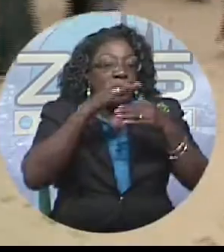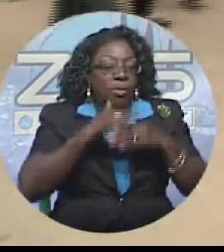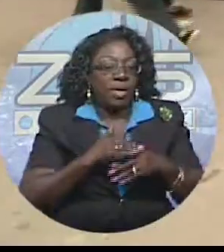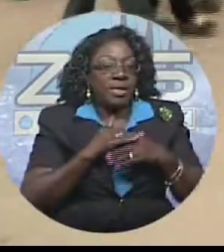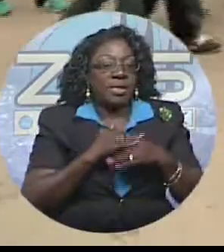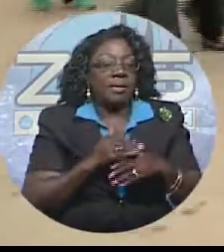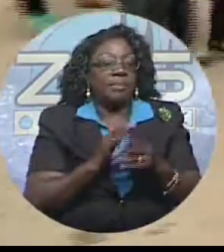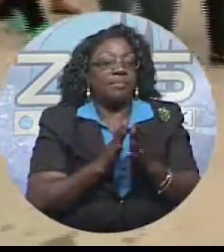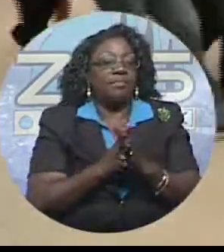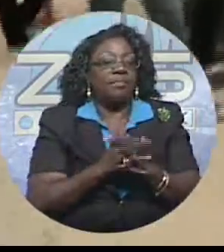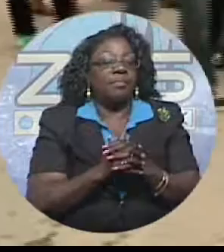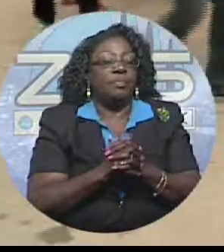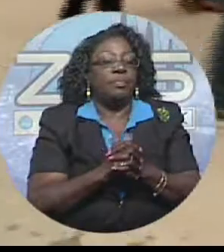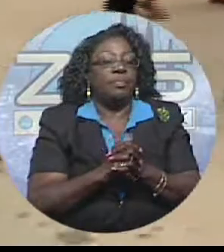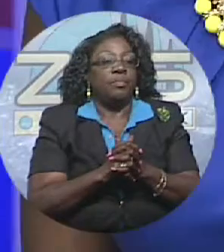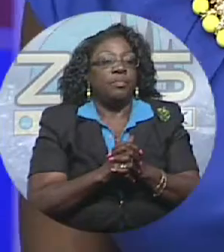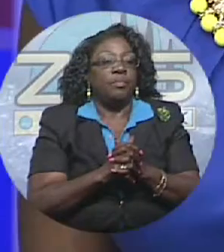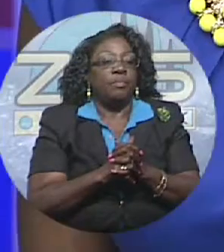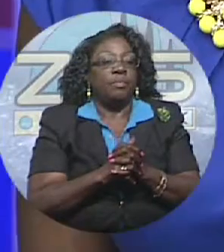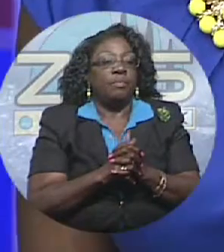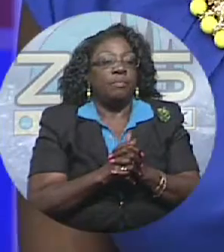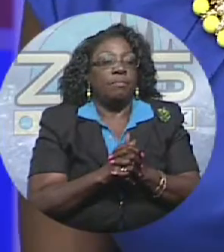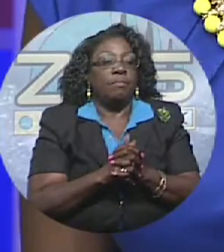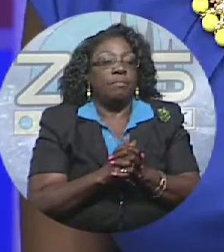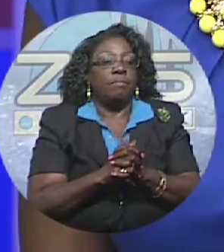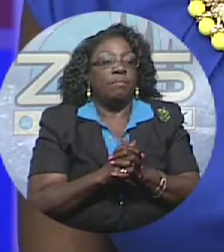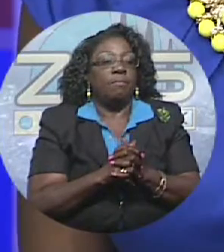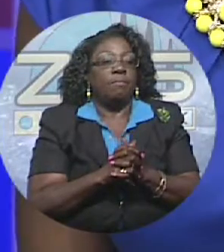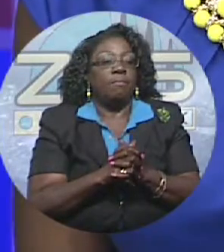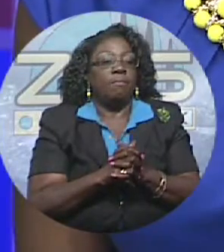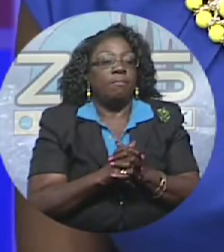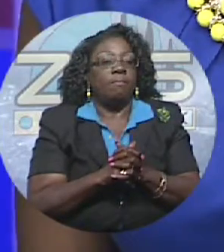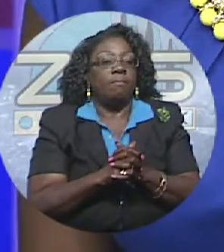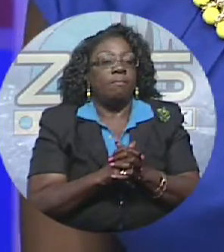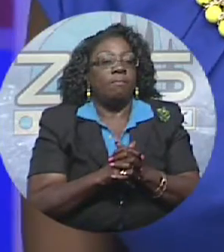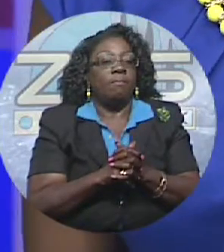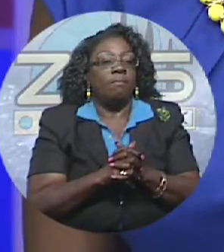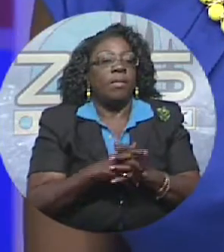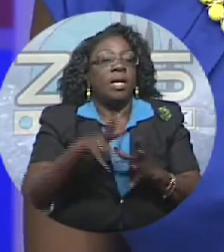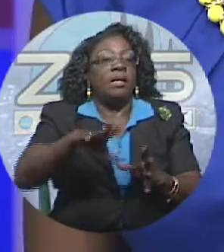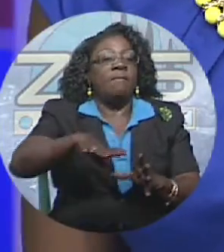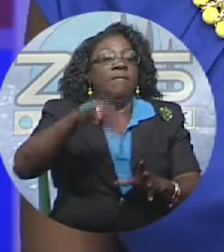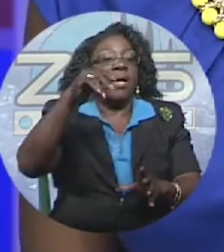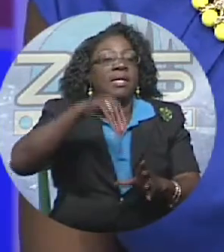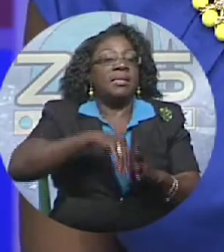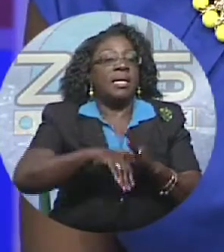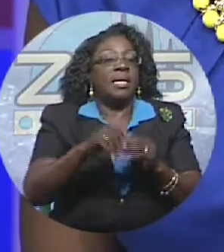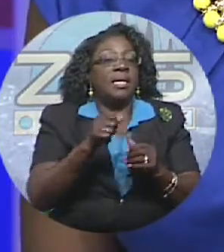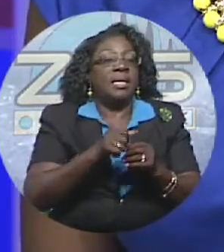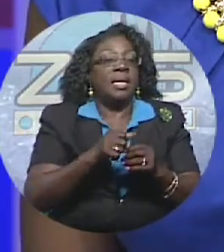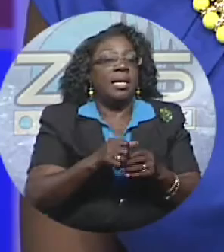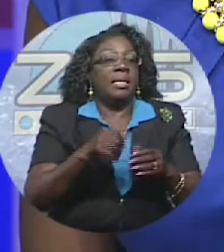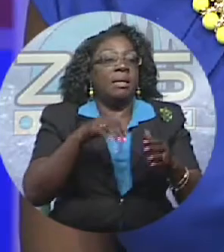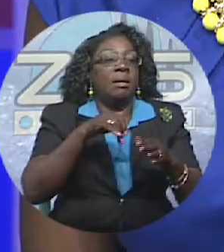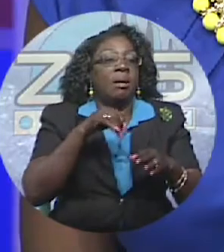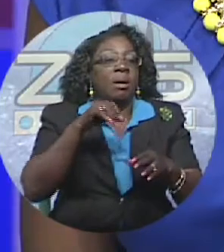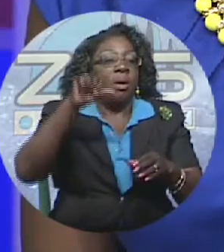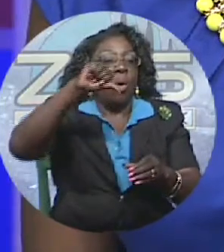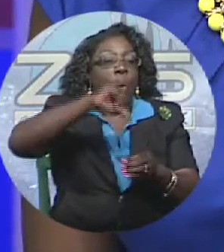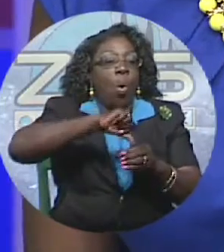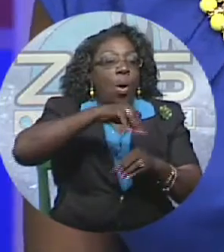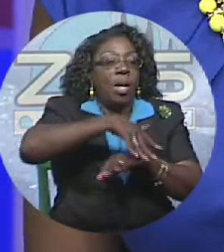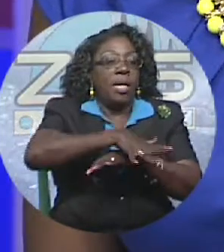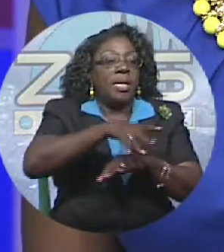LaDawn Davis, ZNS Network News. Thanks so much, LaDawn. The findings are in on a recent oil leak at the Rubis